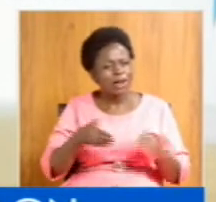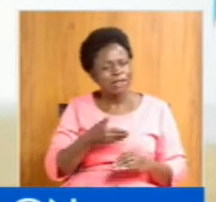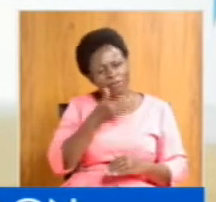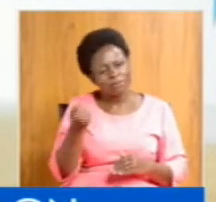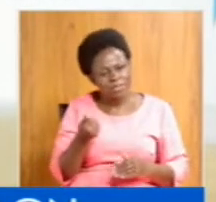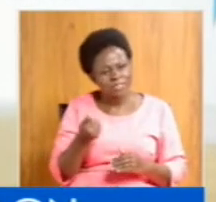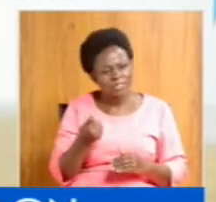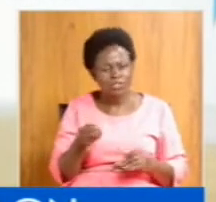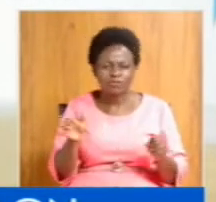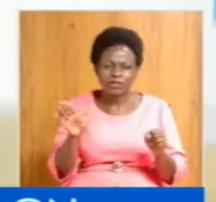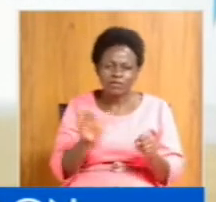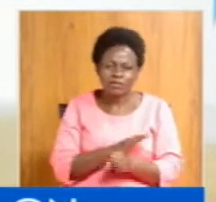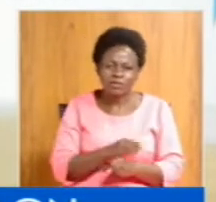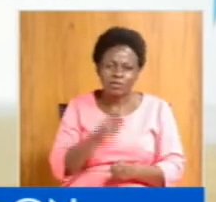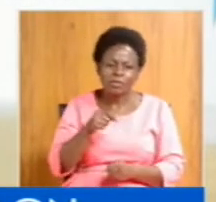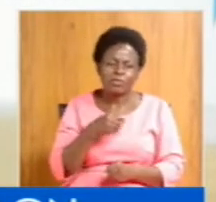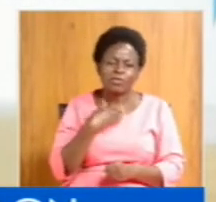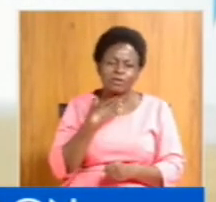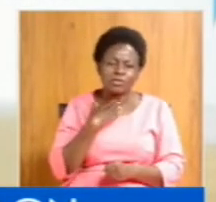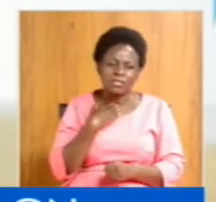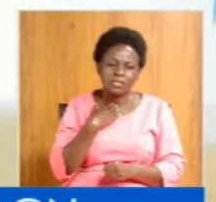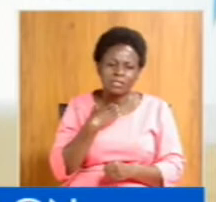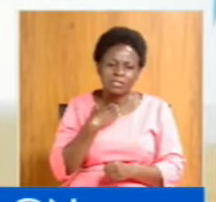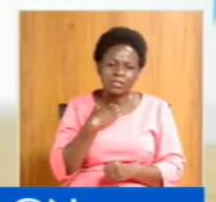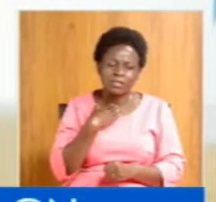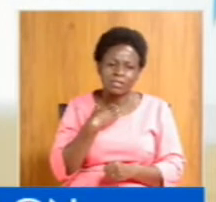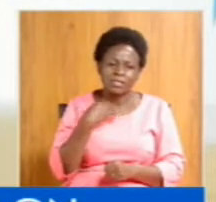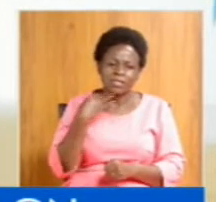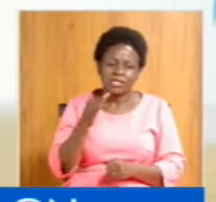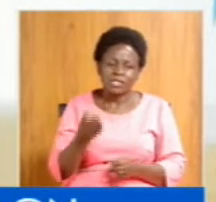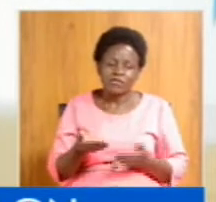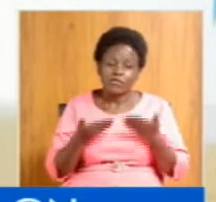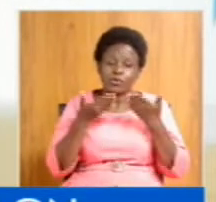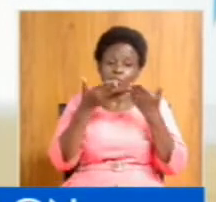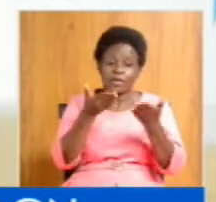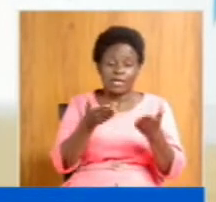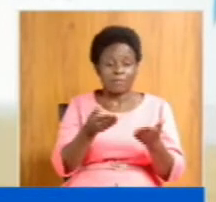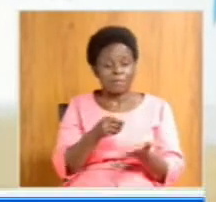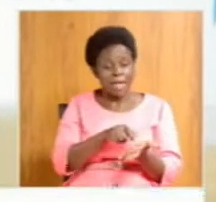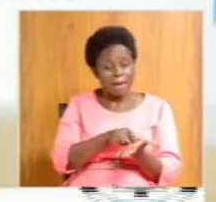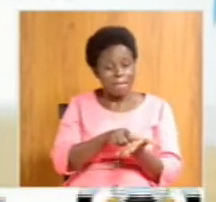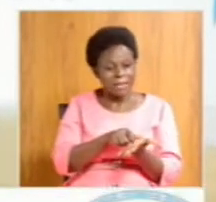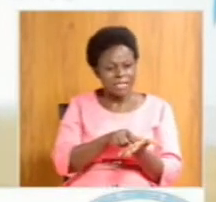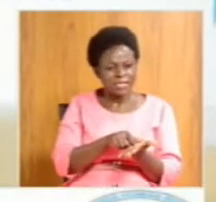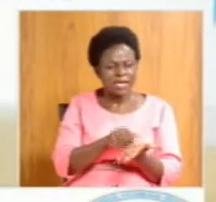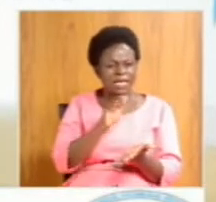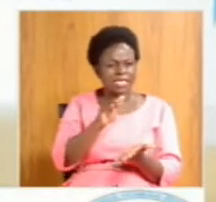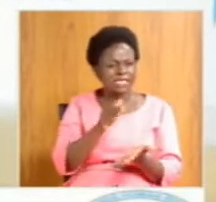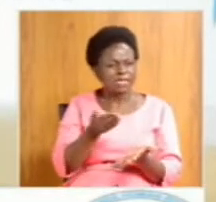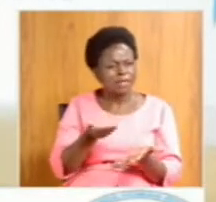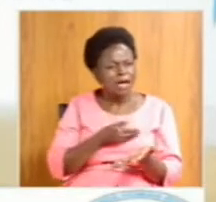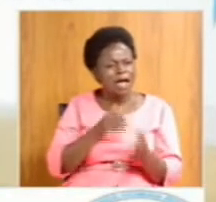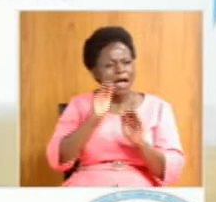best to fulfill those needs. If you bring, let's say, beans, they can ask, we